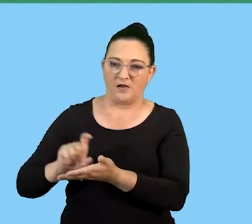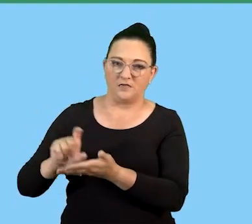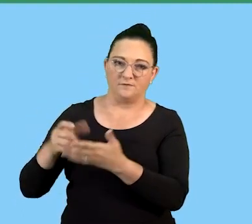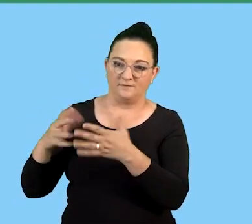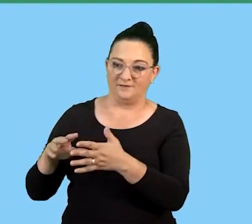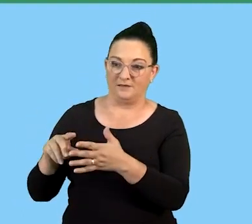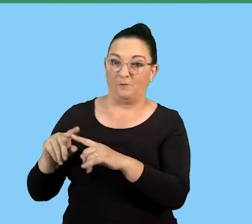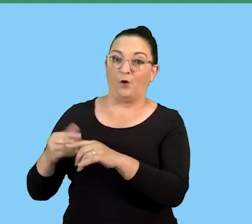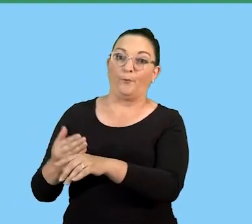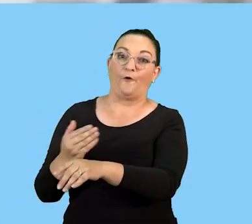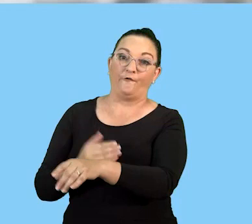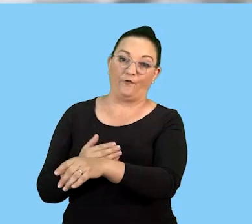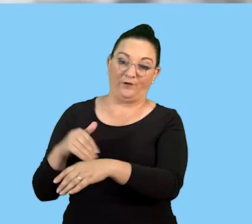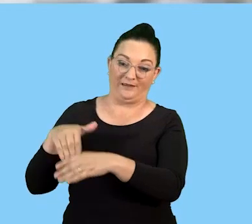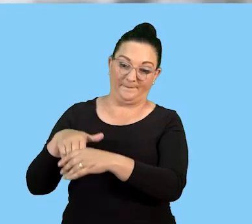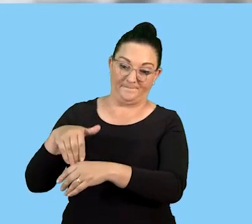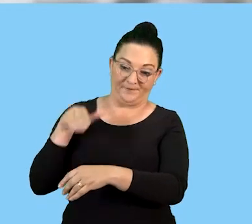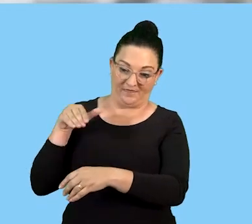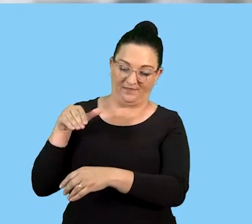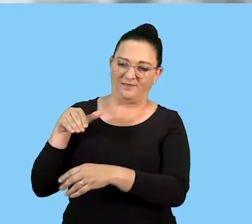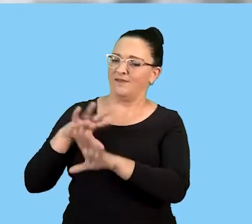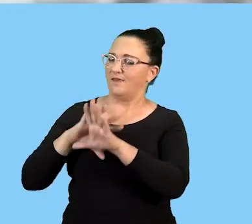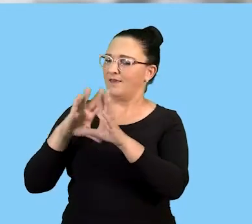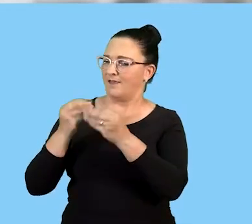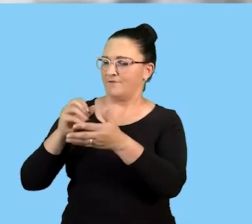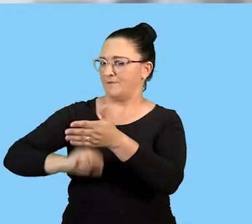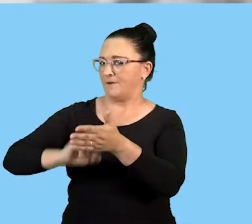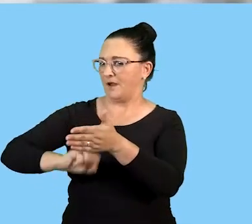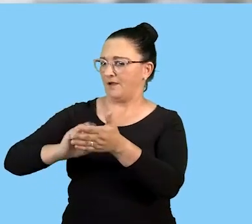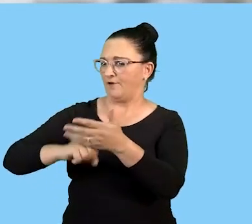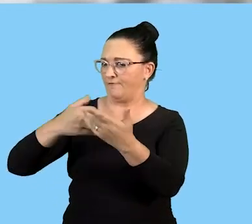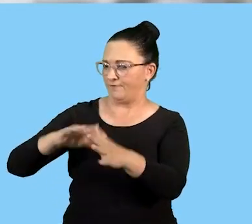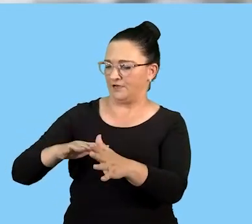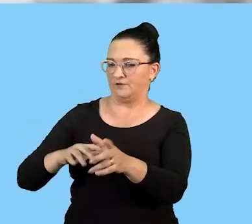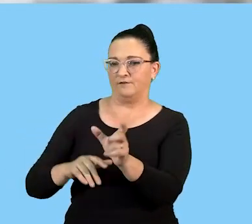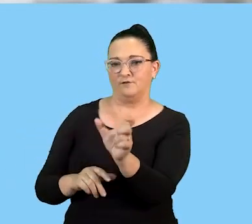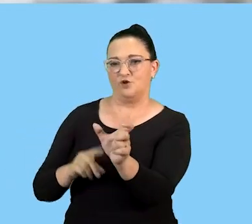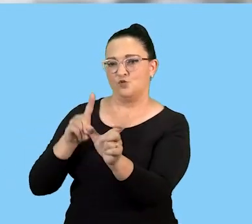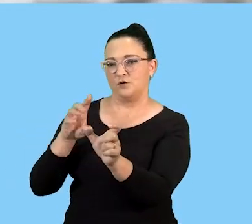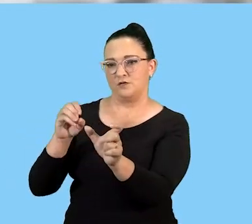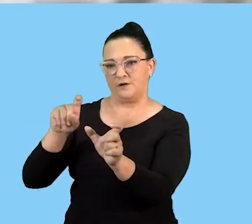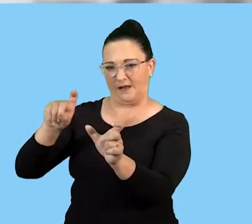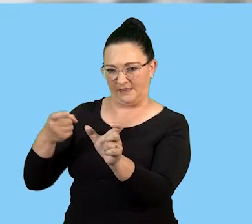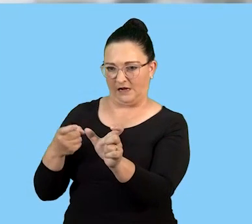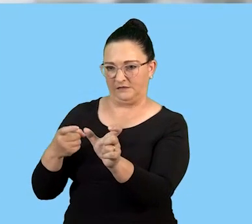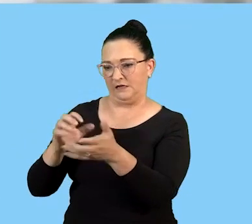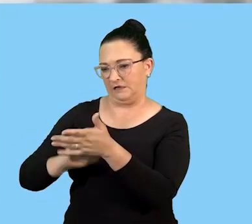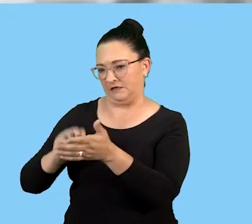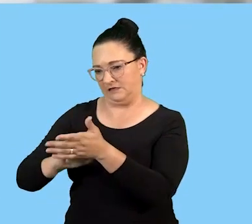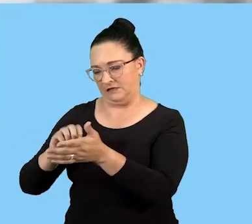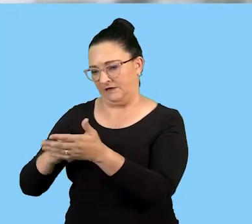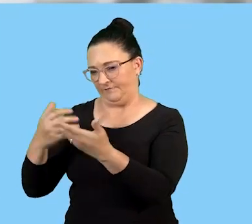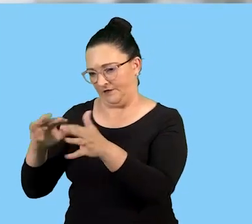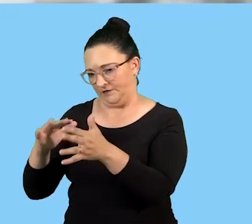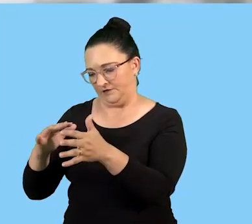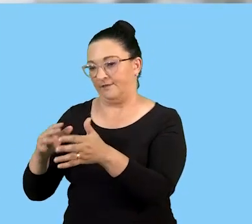get money in your bank account, all these other items are deducted from the 100,000, then maybe you